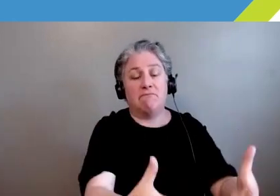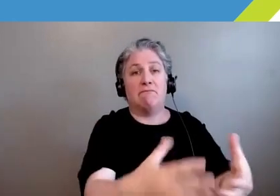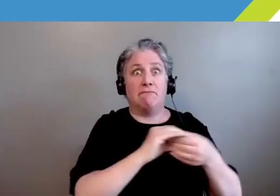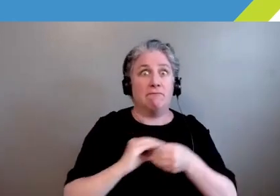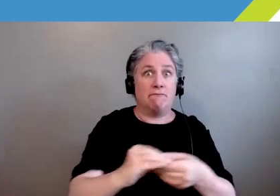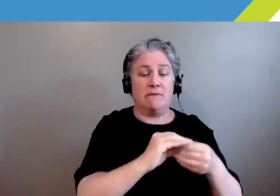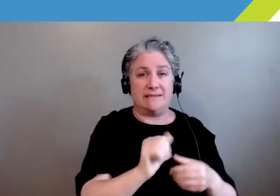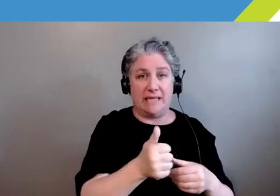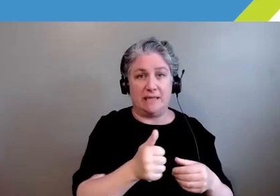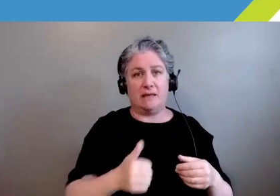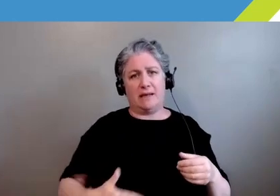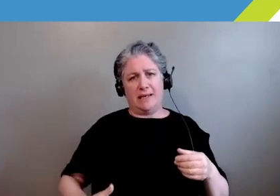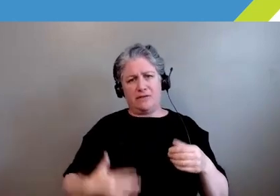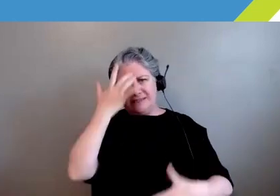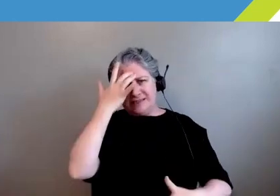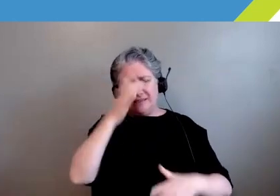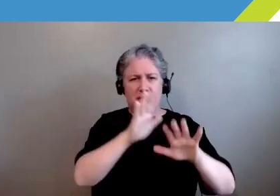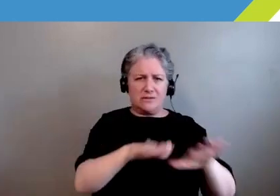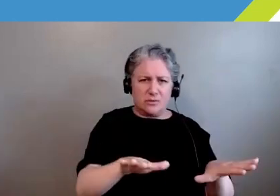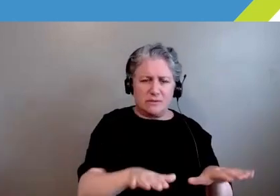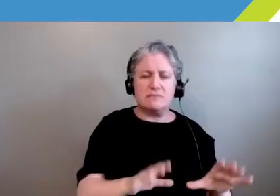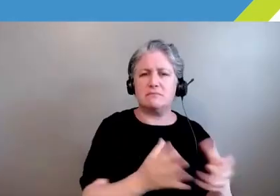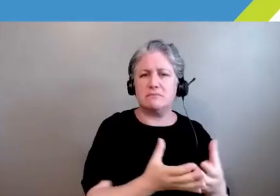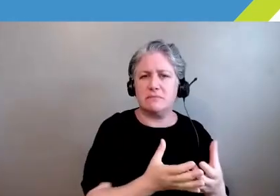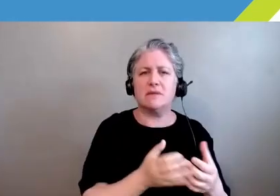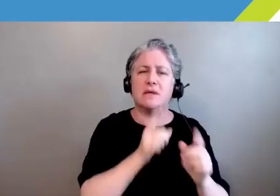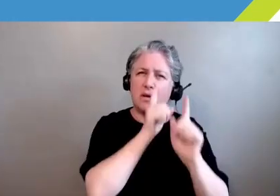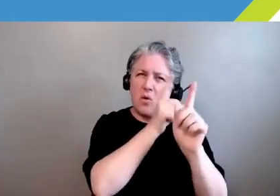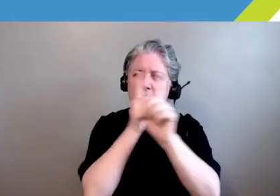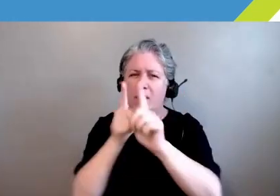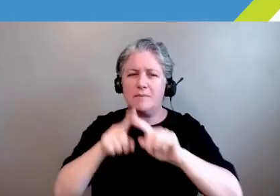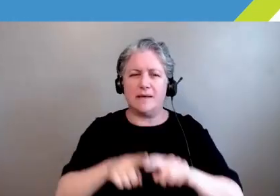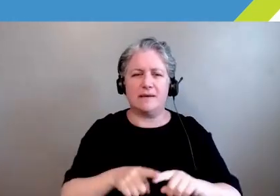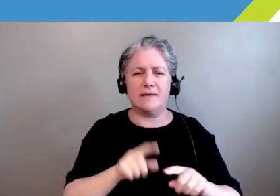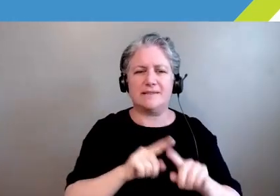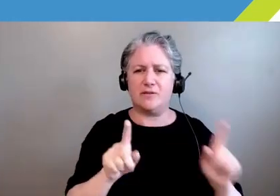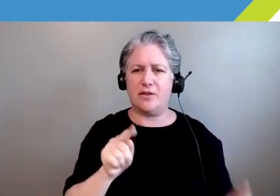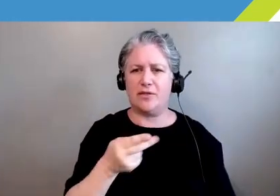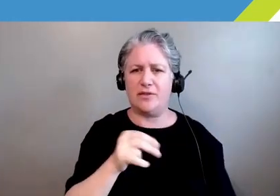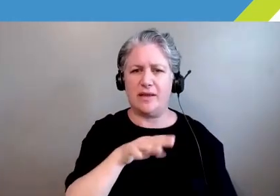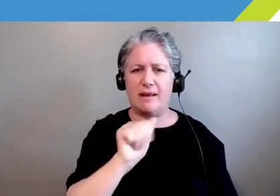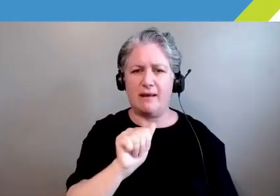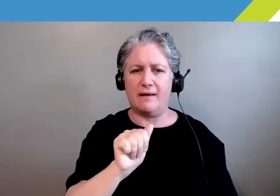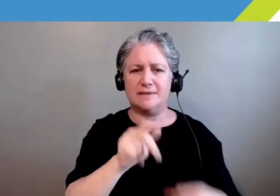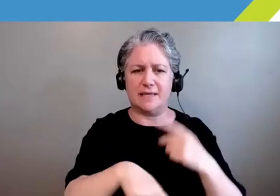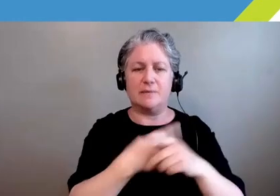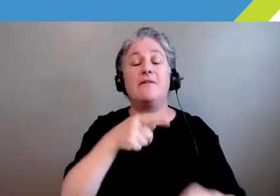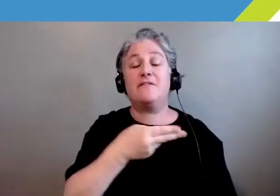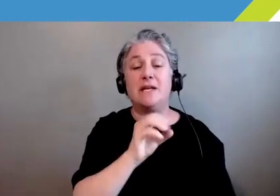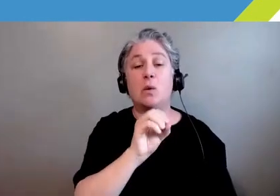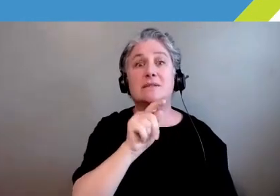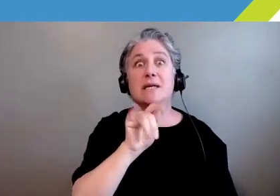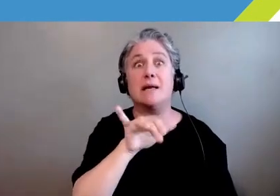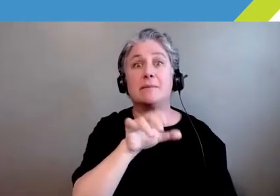childhood. There are various aims, including defining the different phenotypes of PSC, so PSC associated with